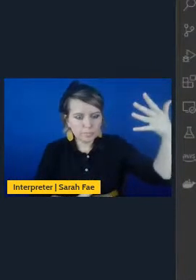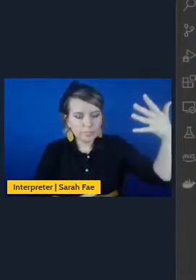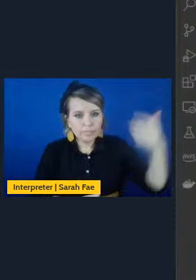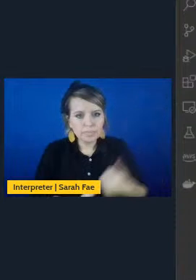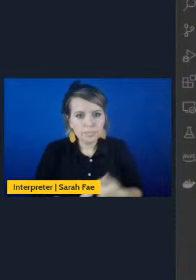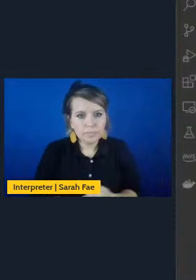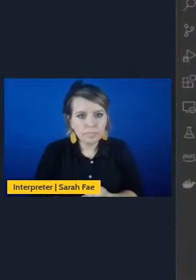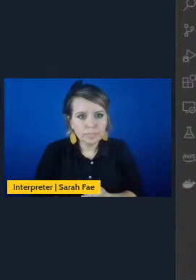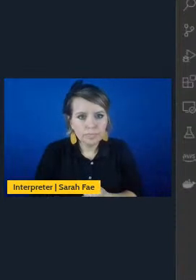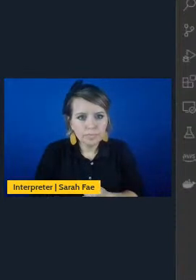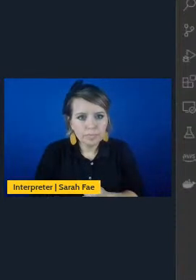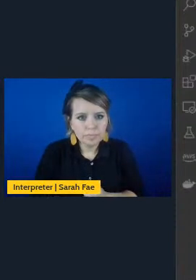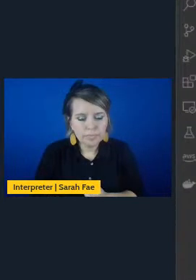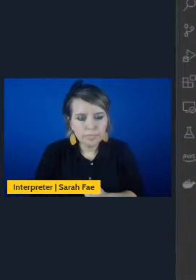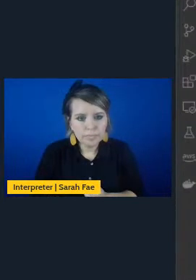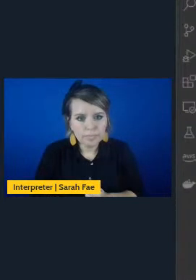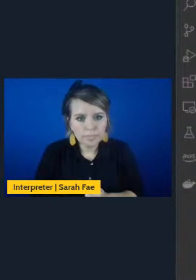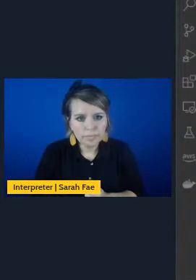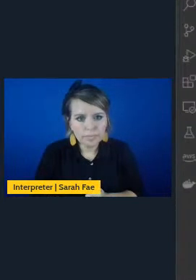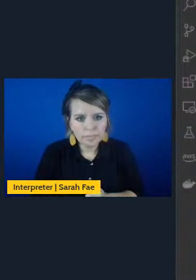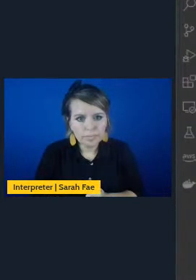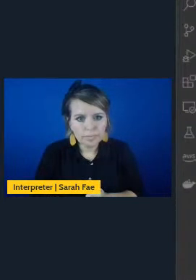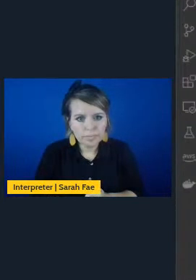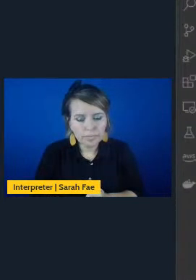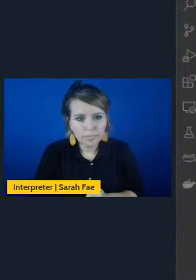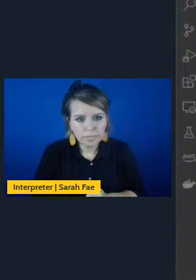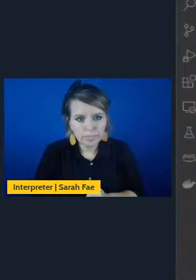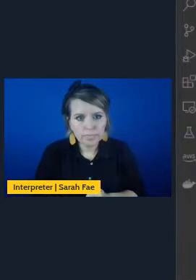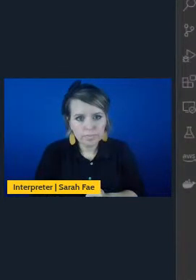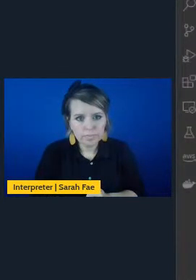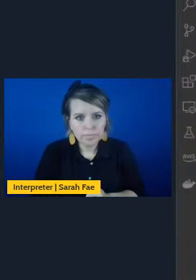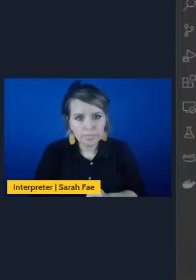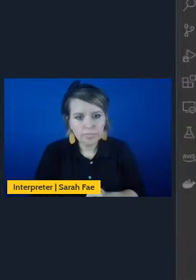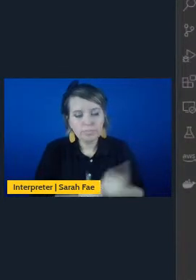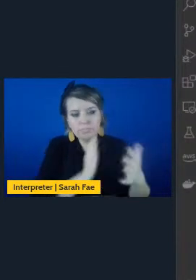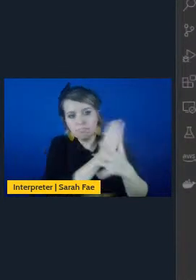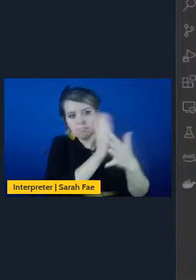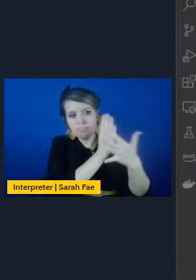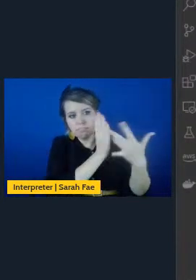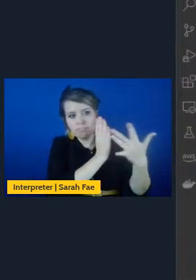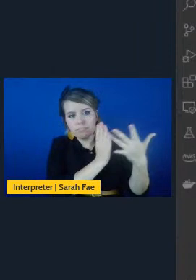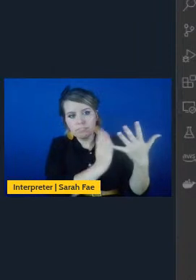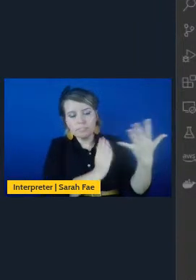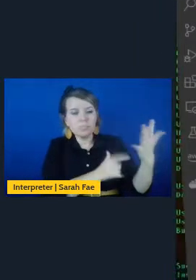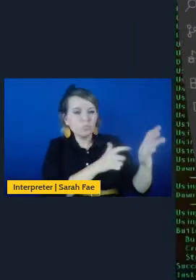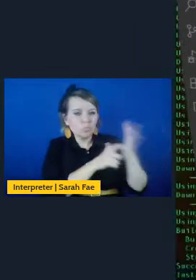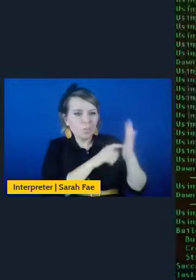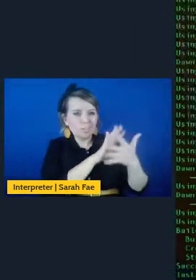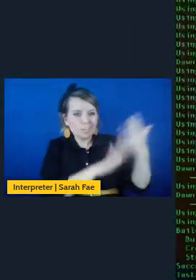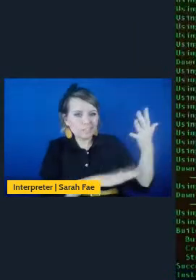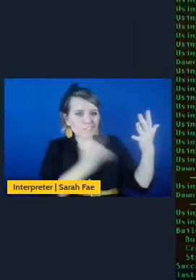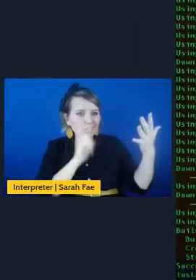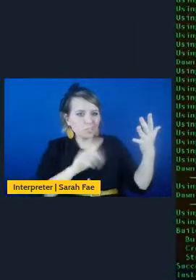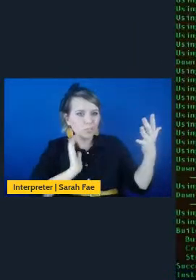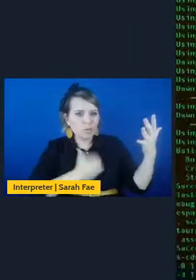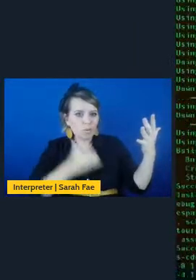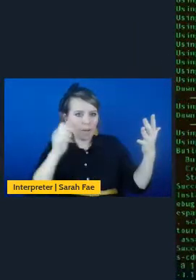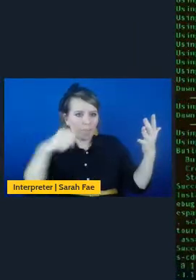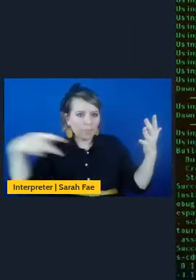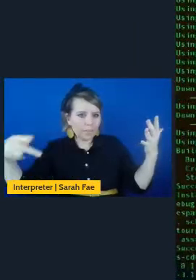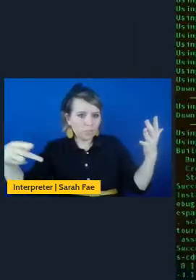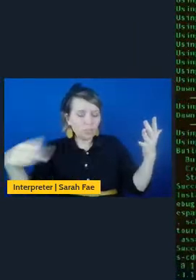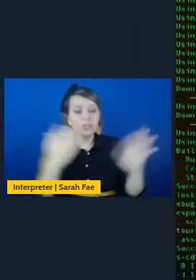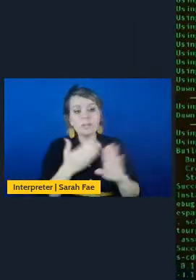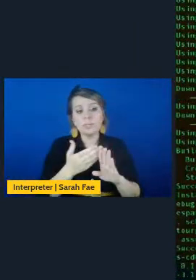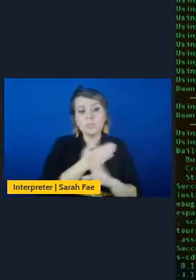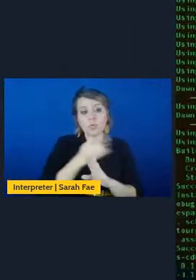matplotlib, request, Jinja, and Streamlit for our application, and that's what it's doing. Before you deploy